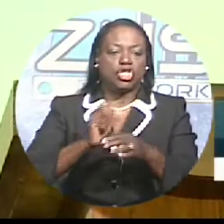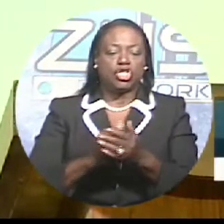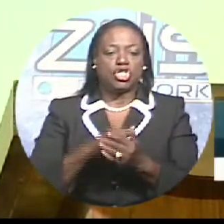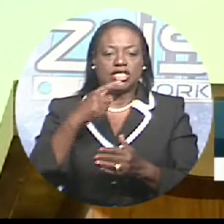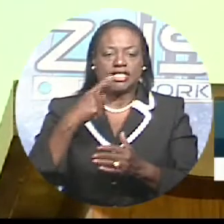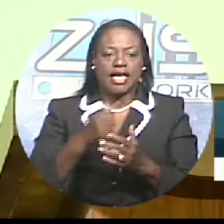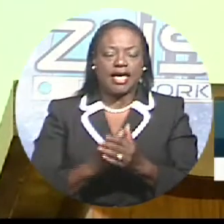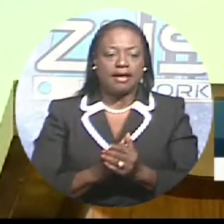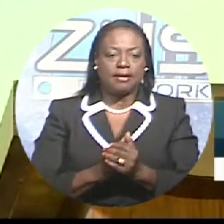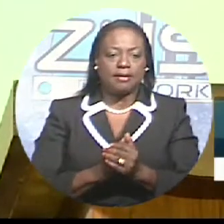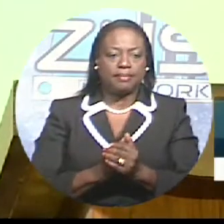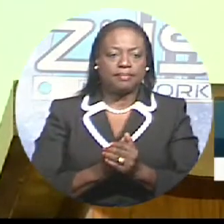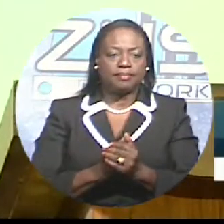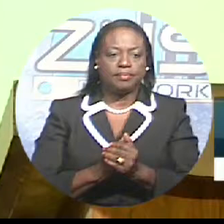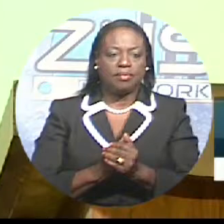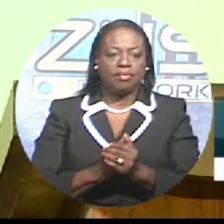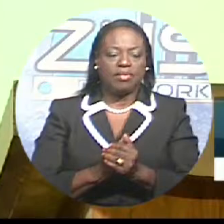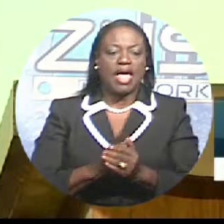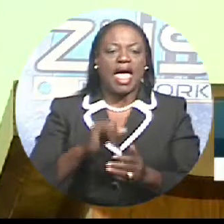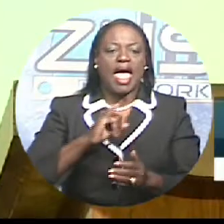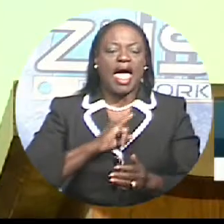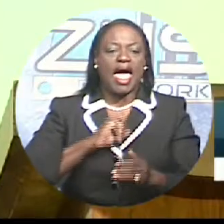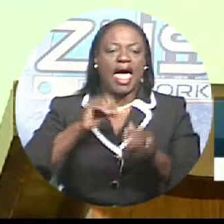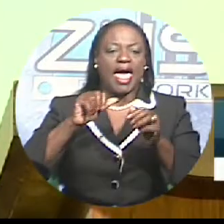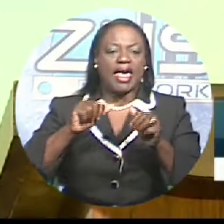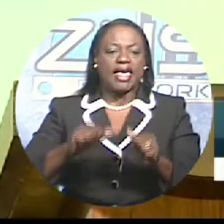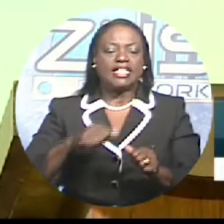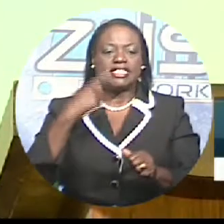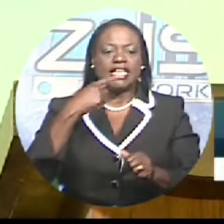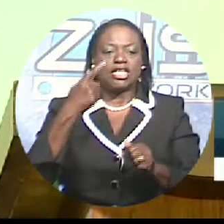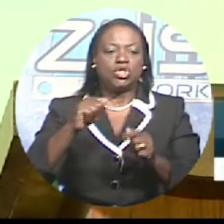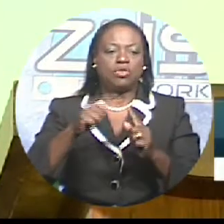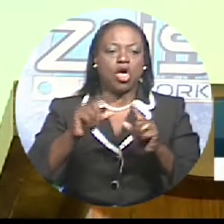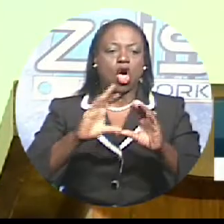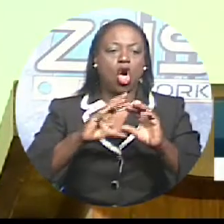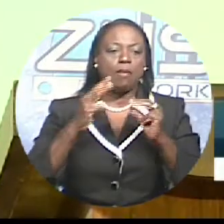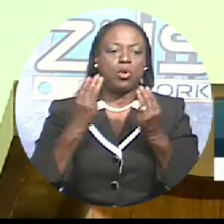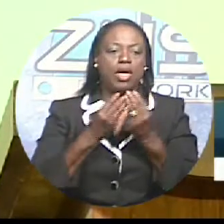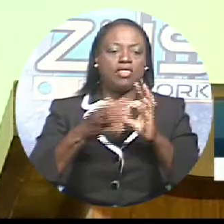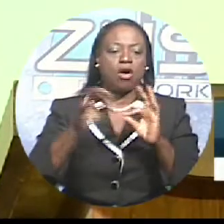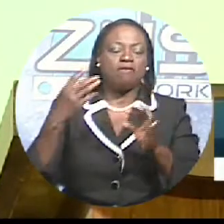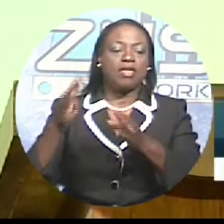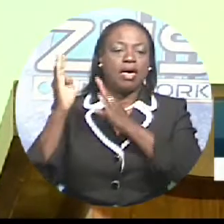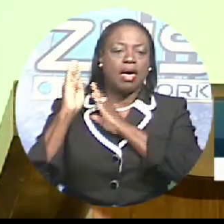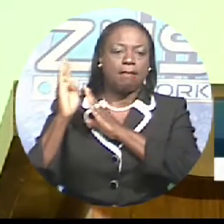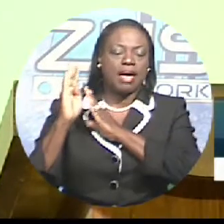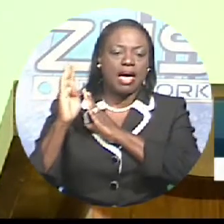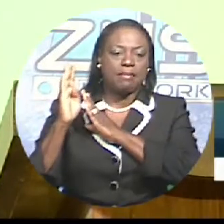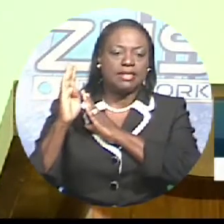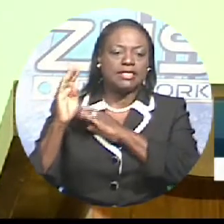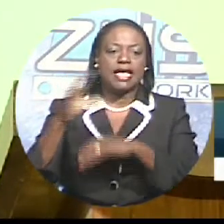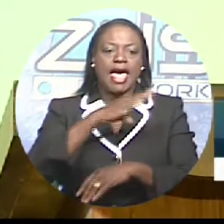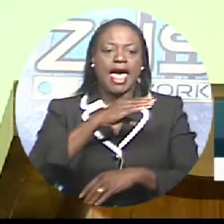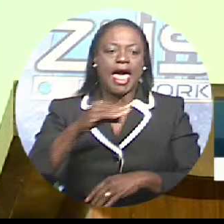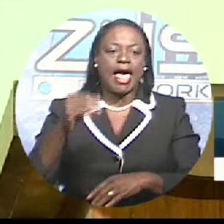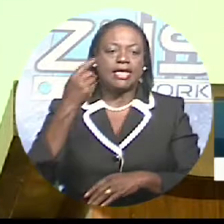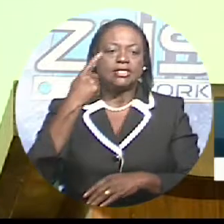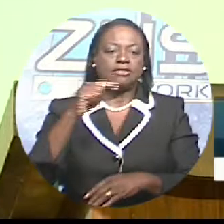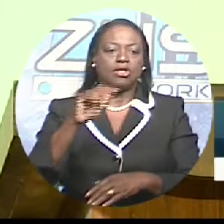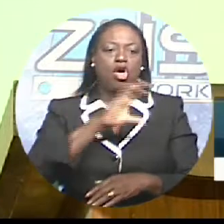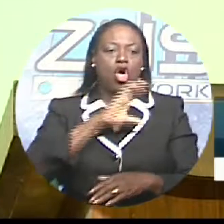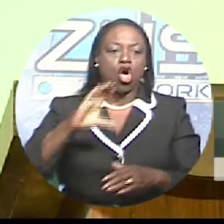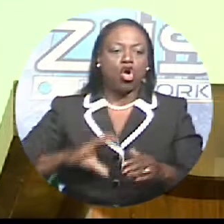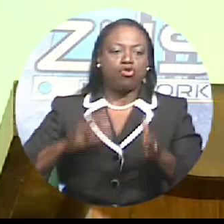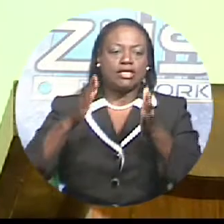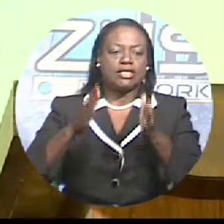further and say to the Commonwealth of the Bahamas, and indeed the Christian